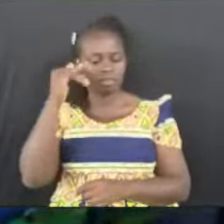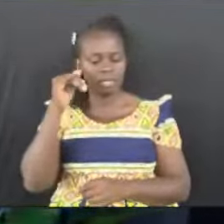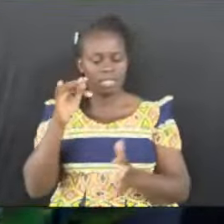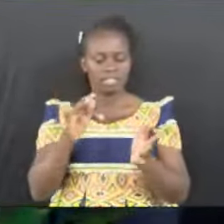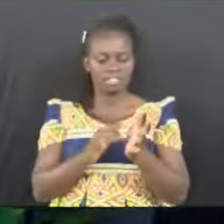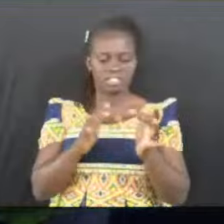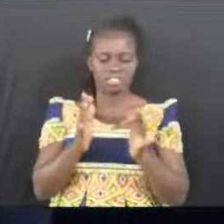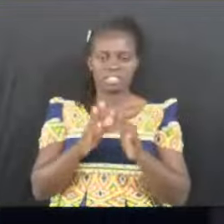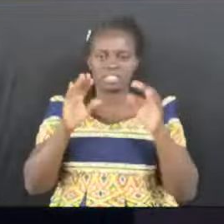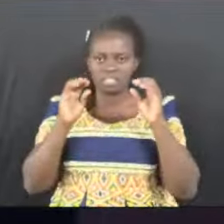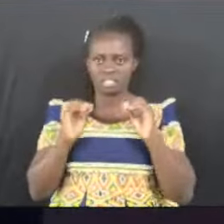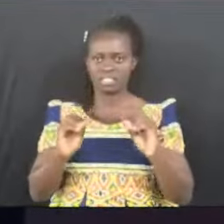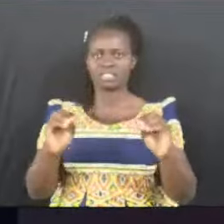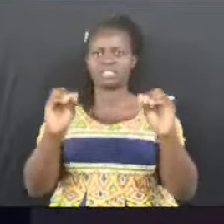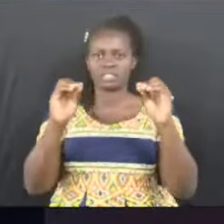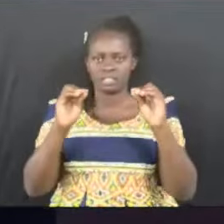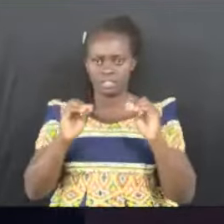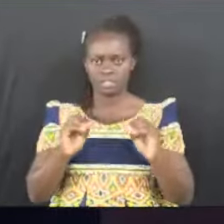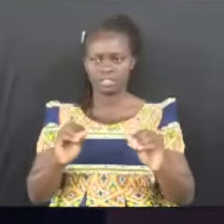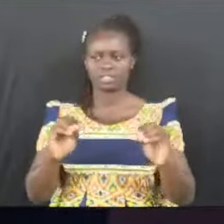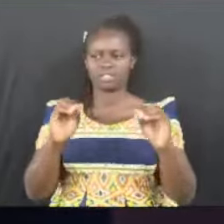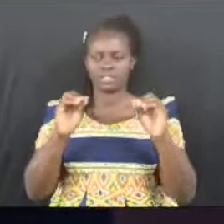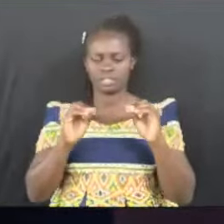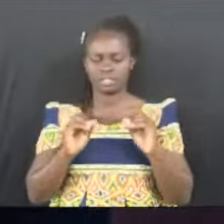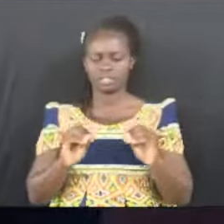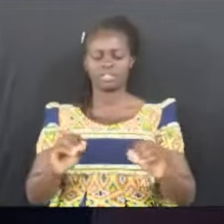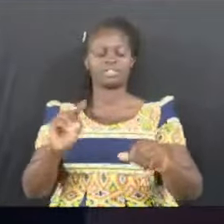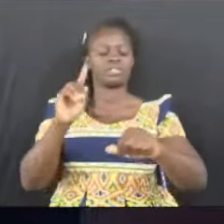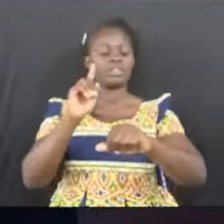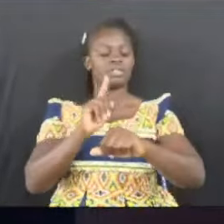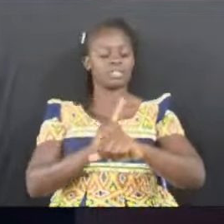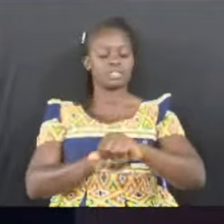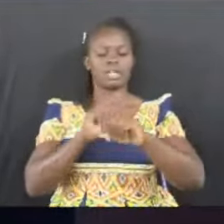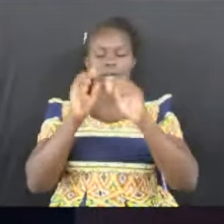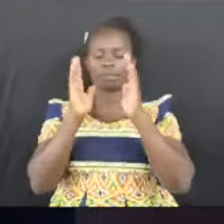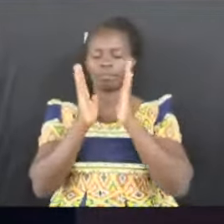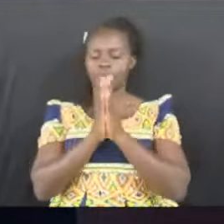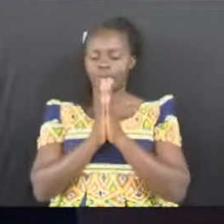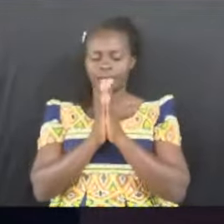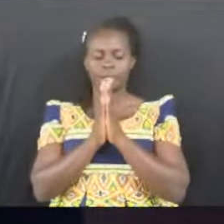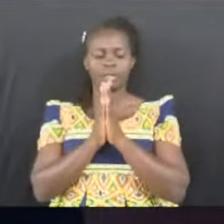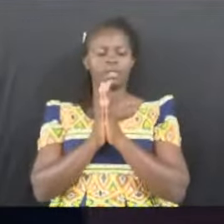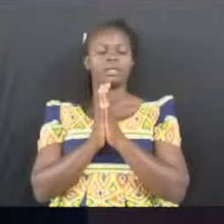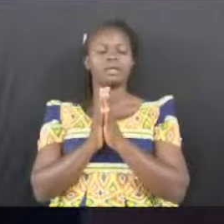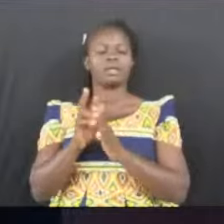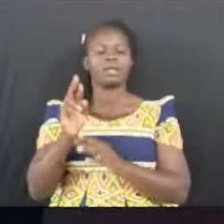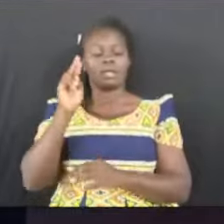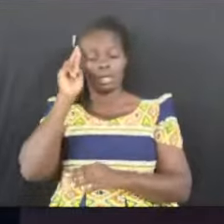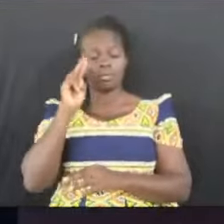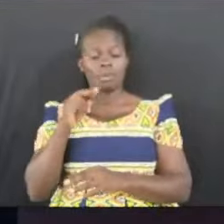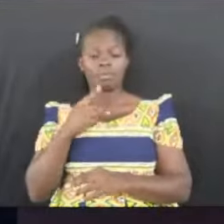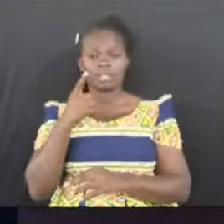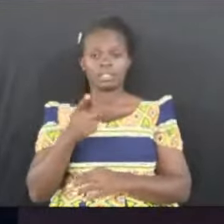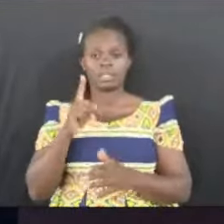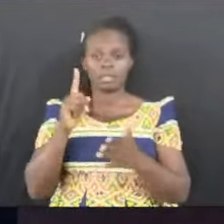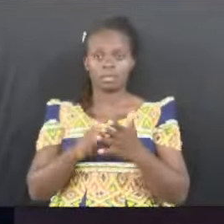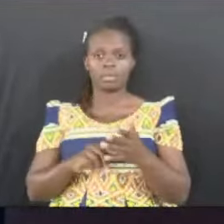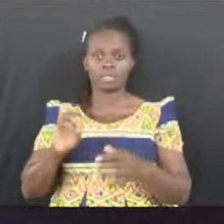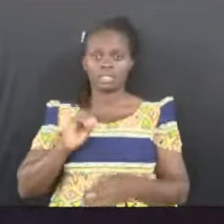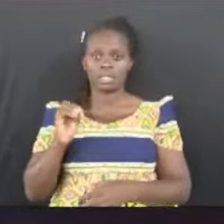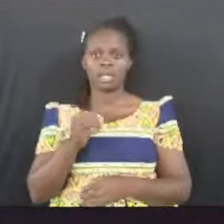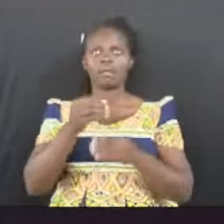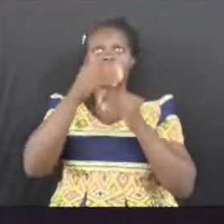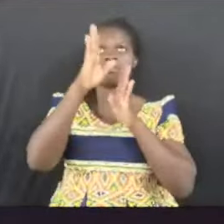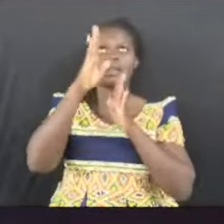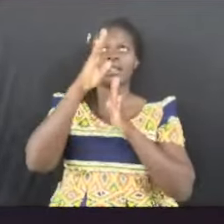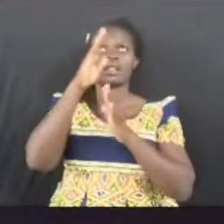us, even in our prayer, to say, Our Father, which art in heaven, hallowed be thy